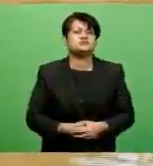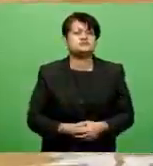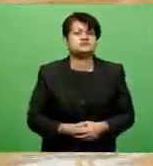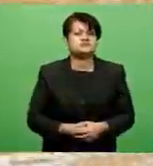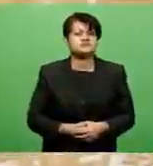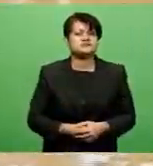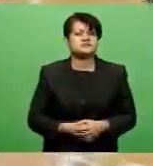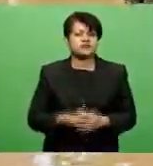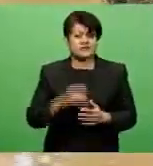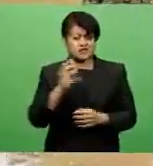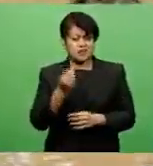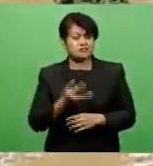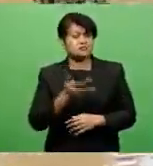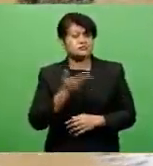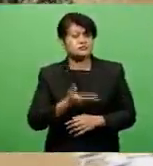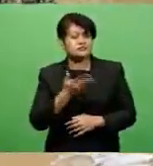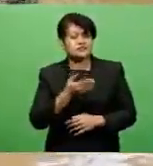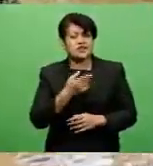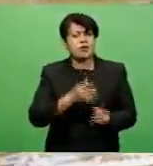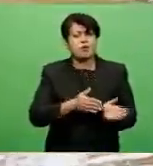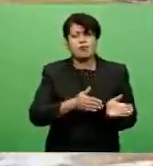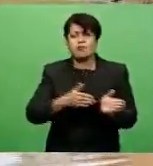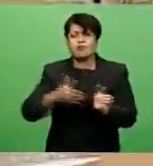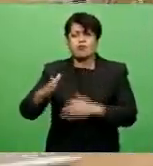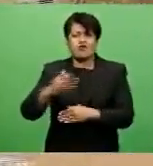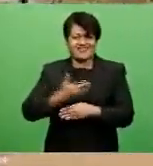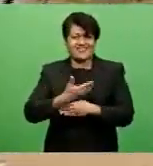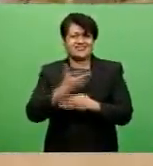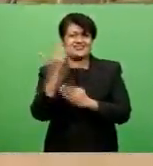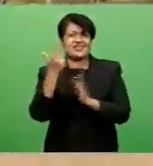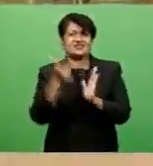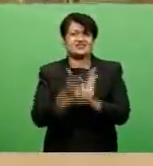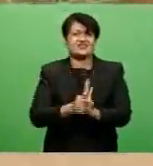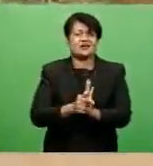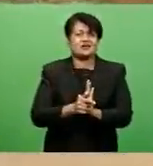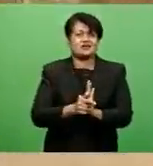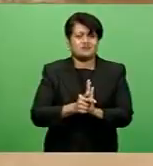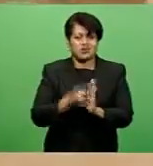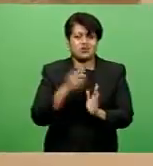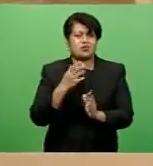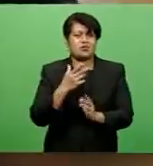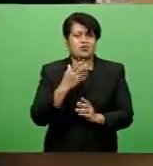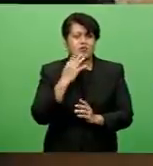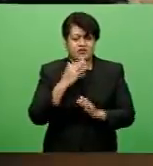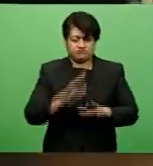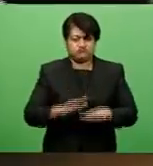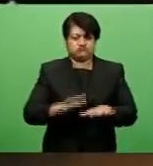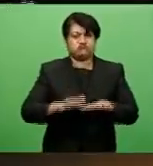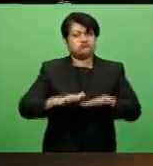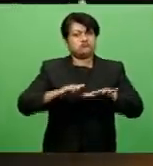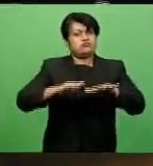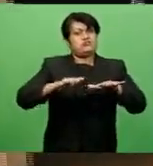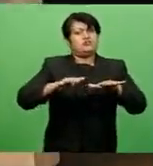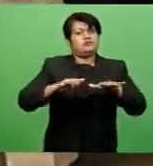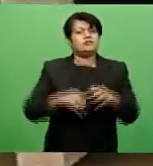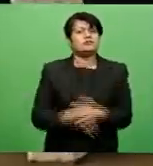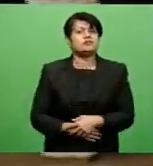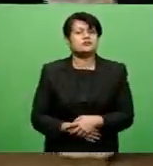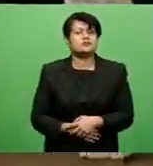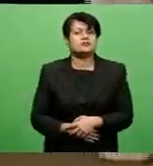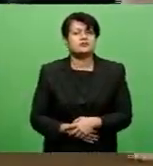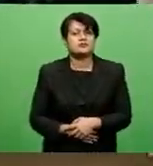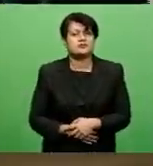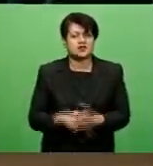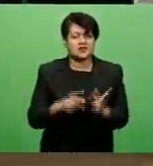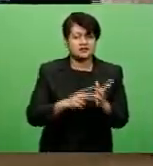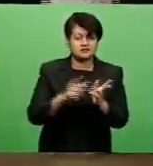these residents started moving at around midday after noticing the rapid increase in water level. Villagers in low